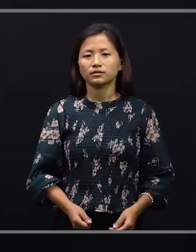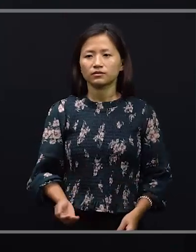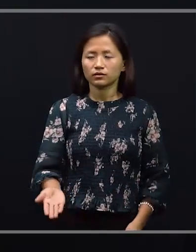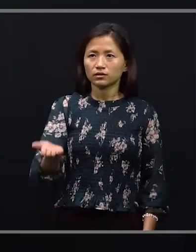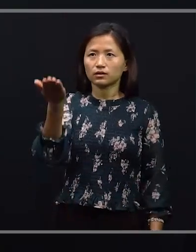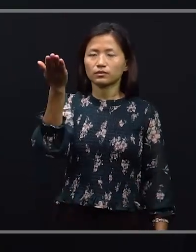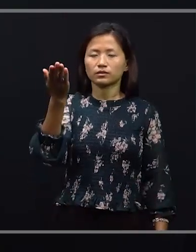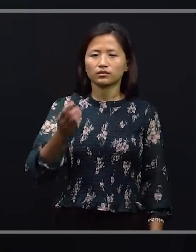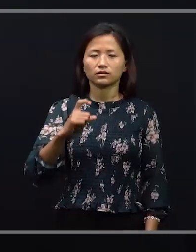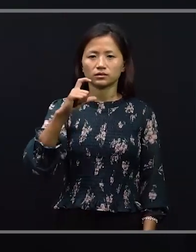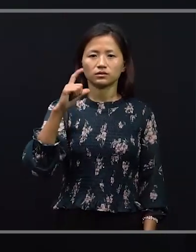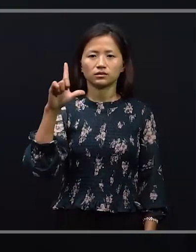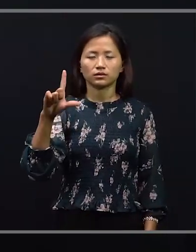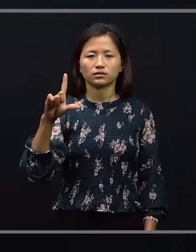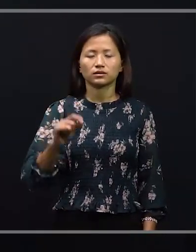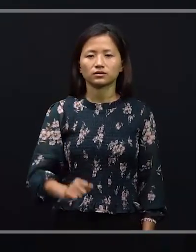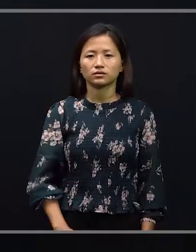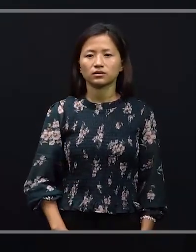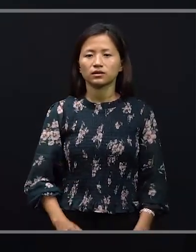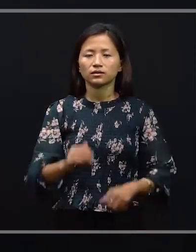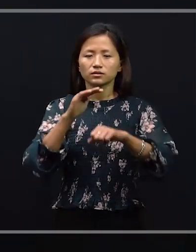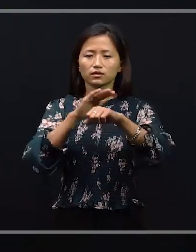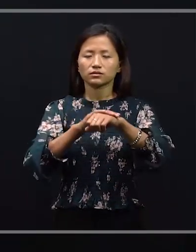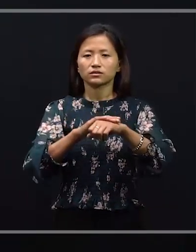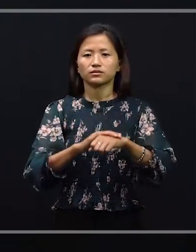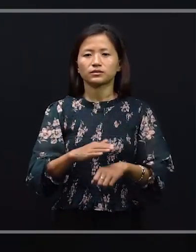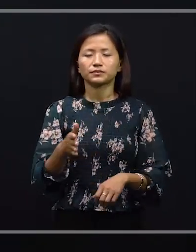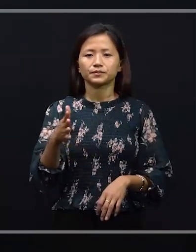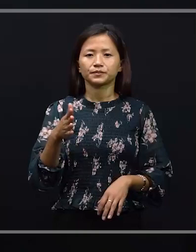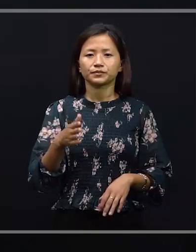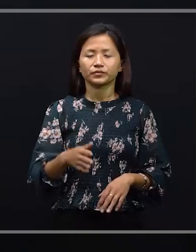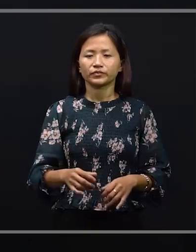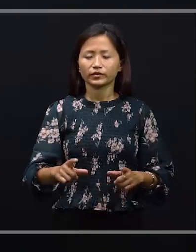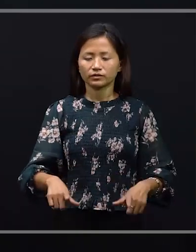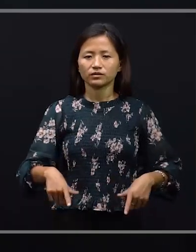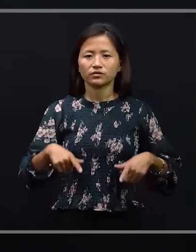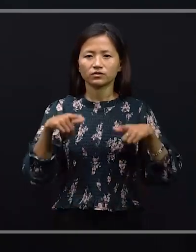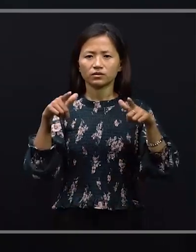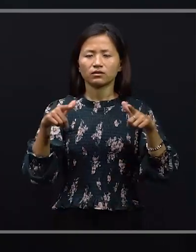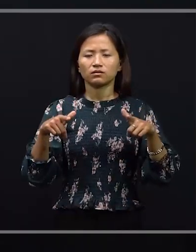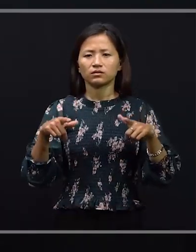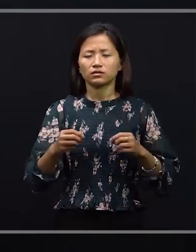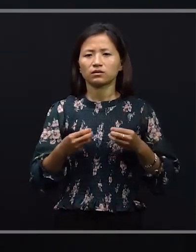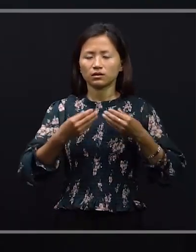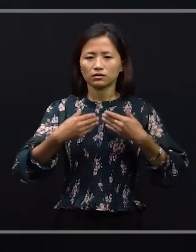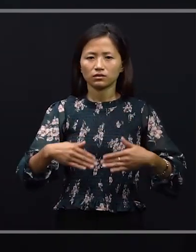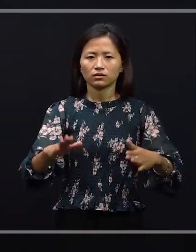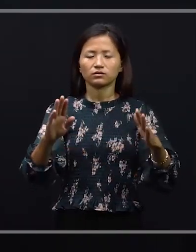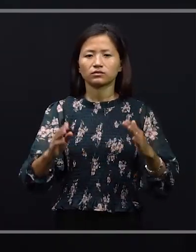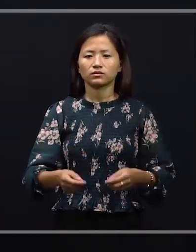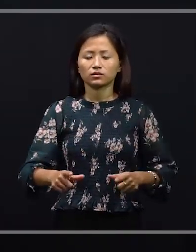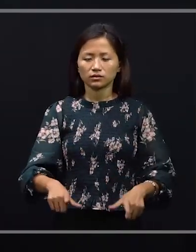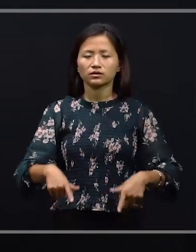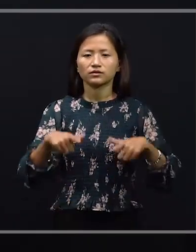upper classes. And these people, these untouchables, they led a very miserable life, okay. They were not allowed to live in the